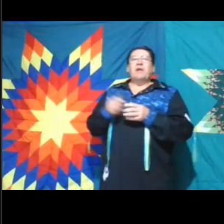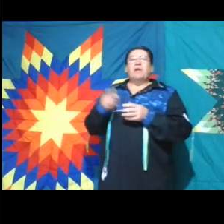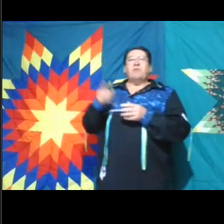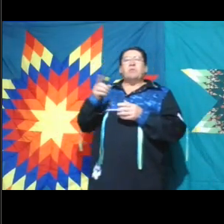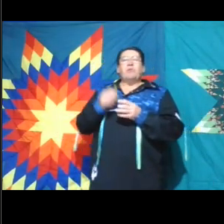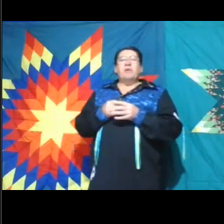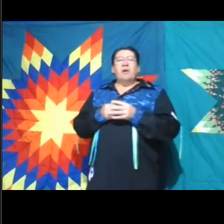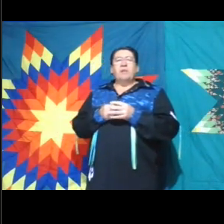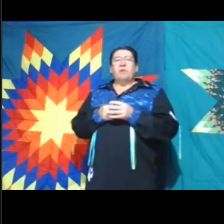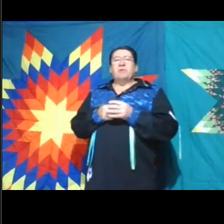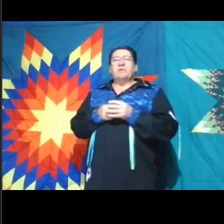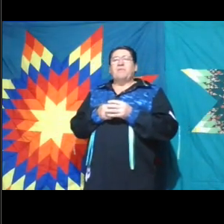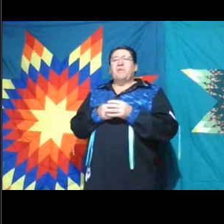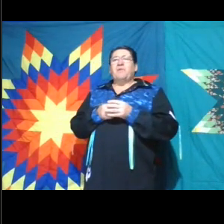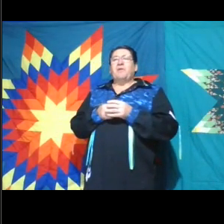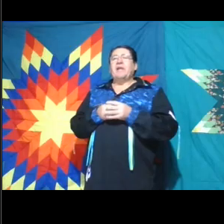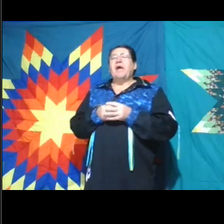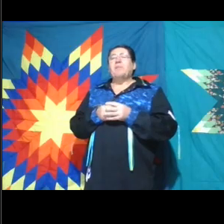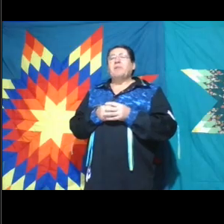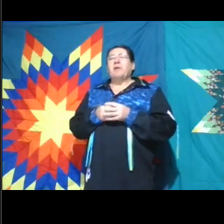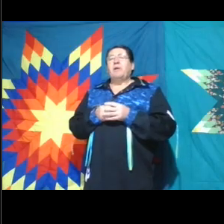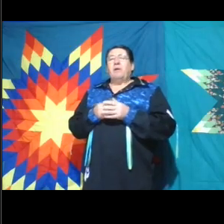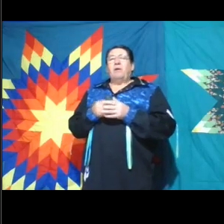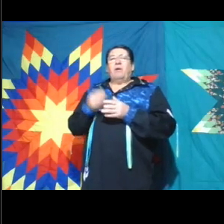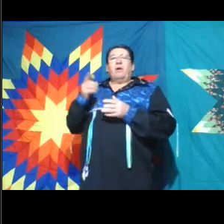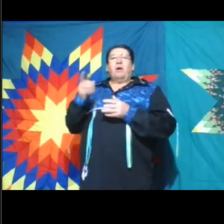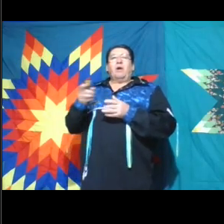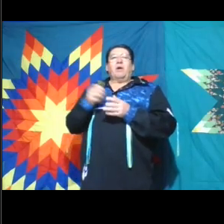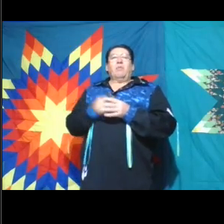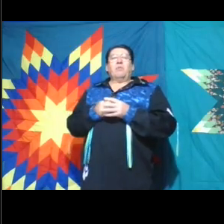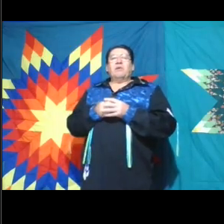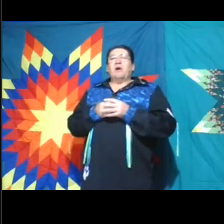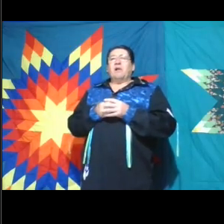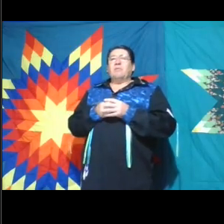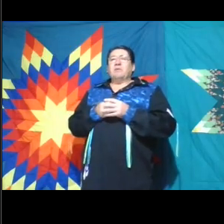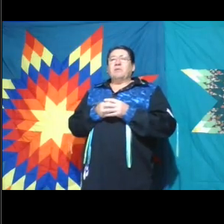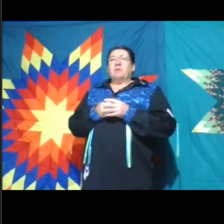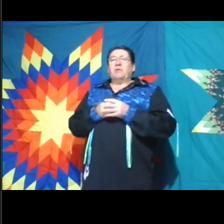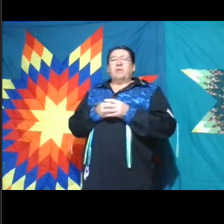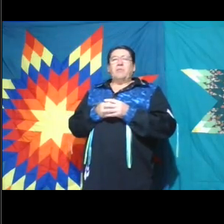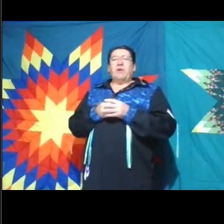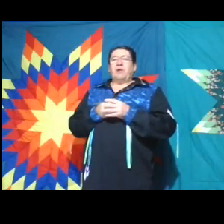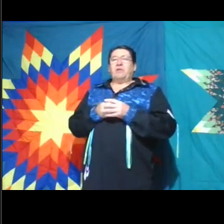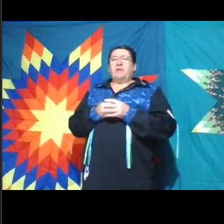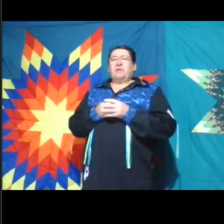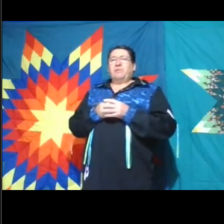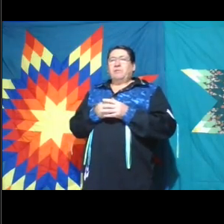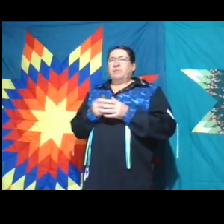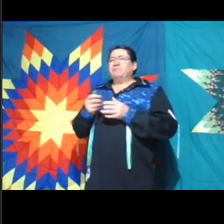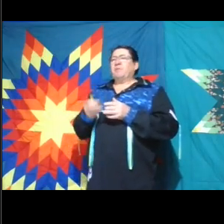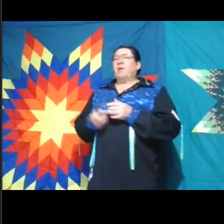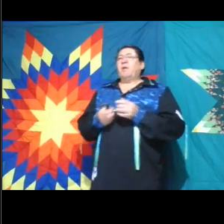comes back, and we'll be talking about this further in depth when we talk about the